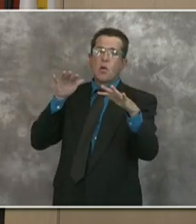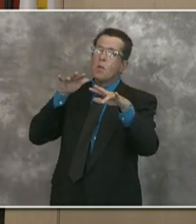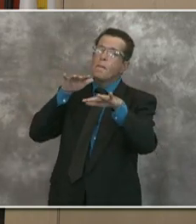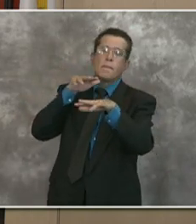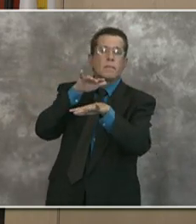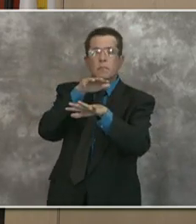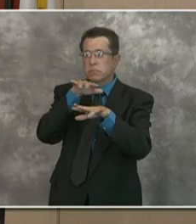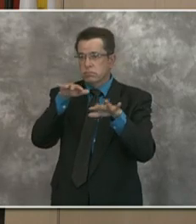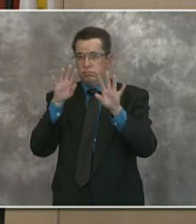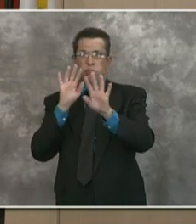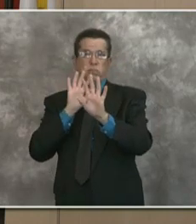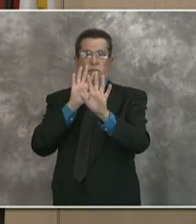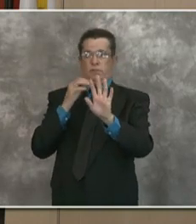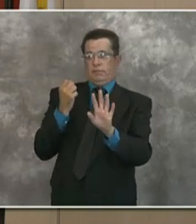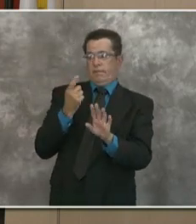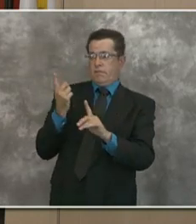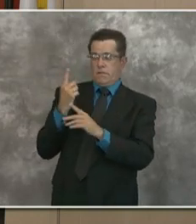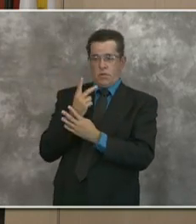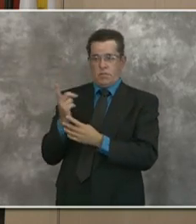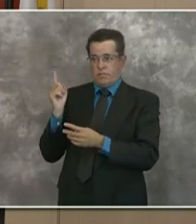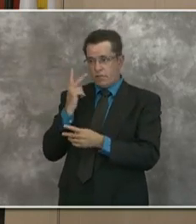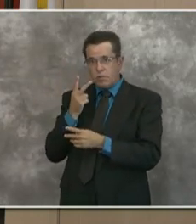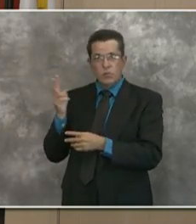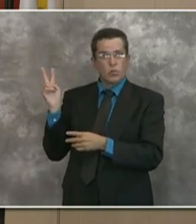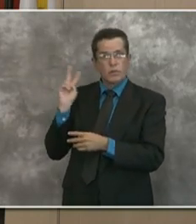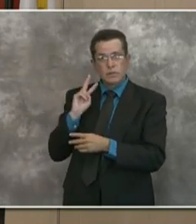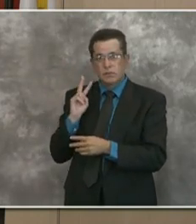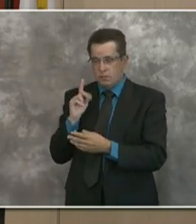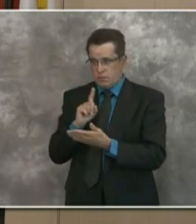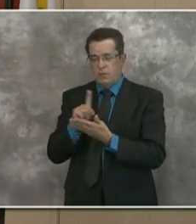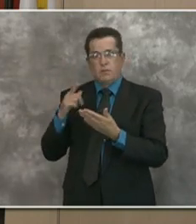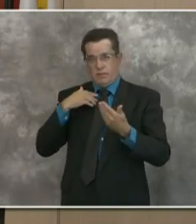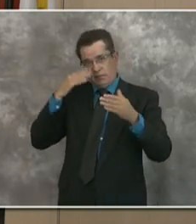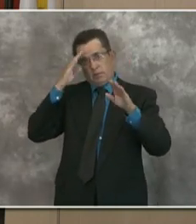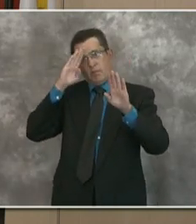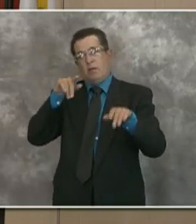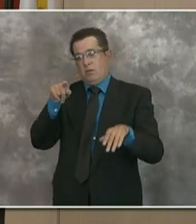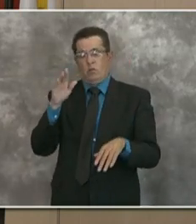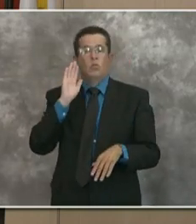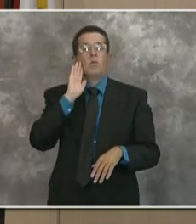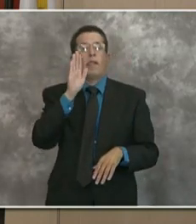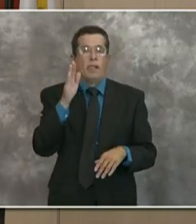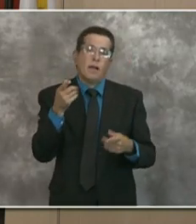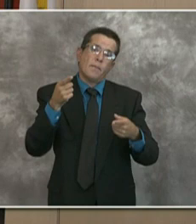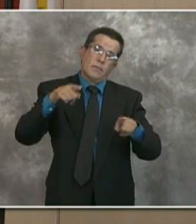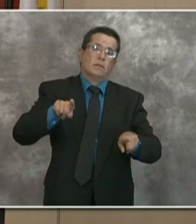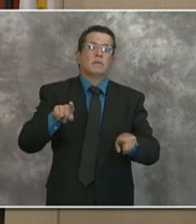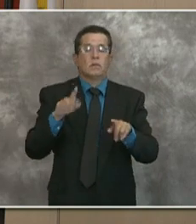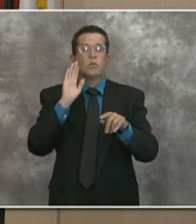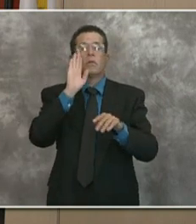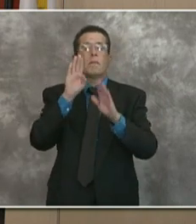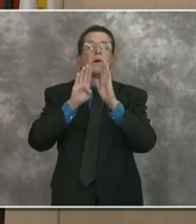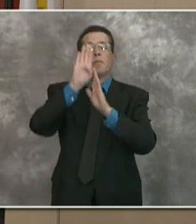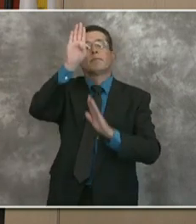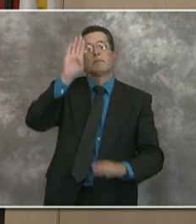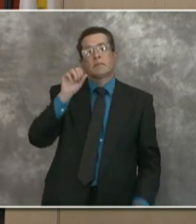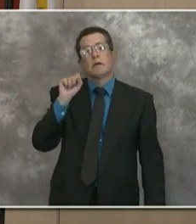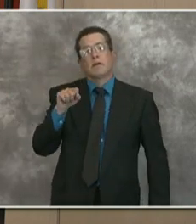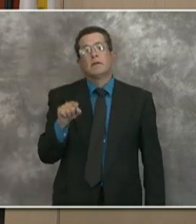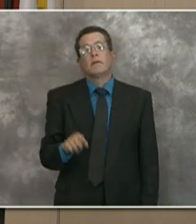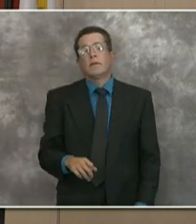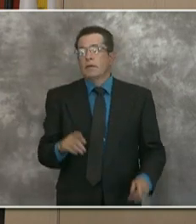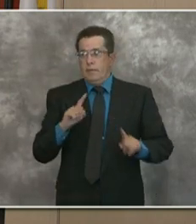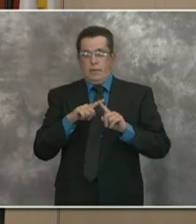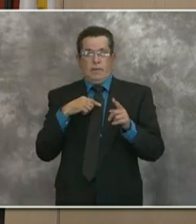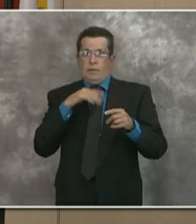past week or more. It is only, we expect that there will be cases. So, but we have not